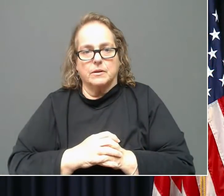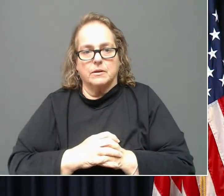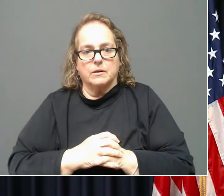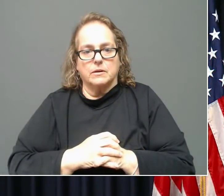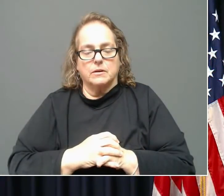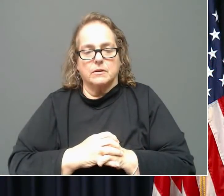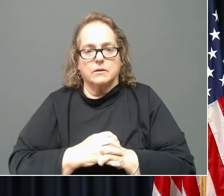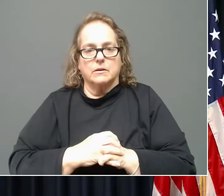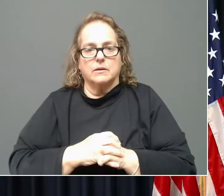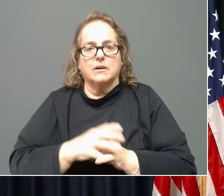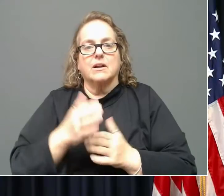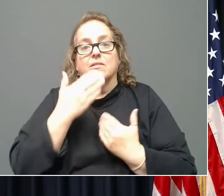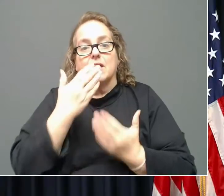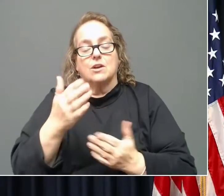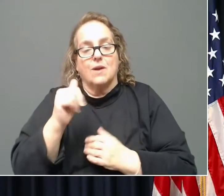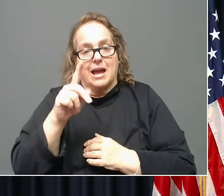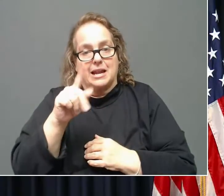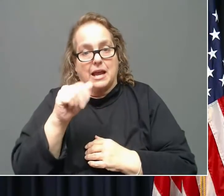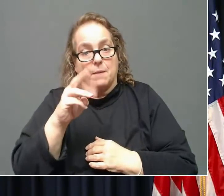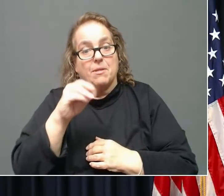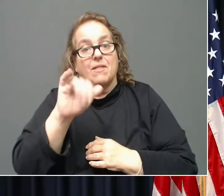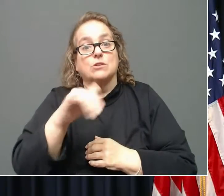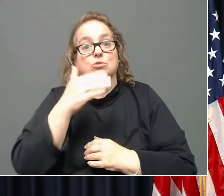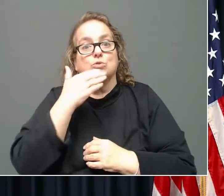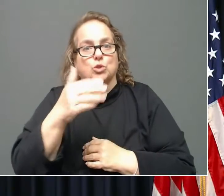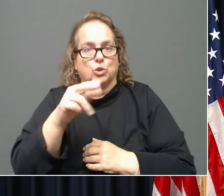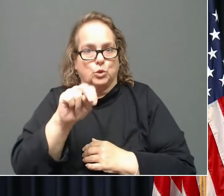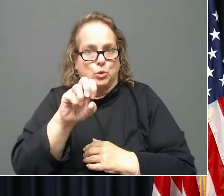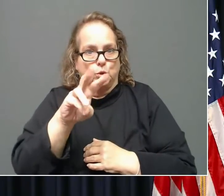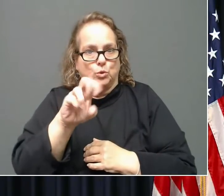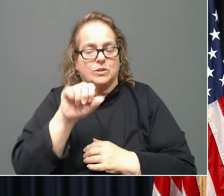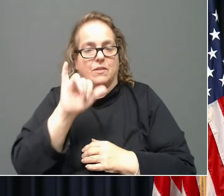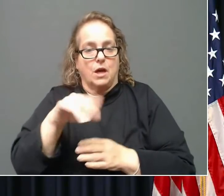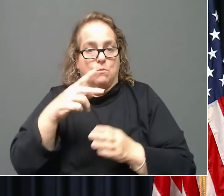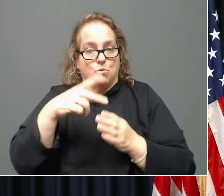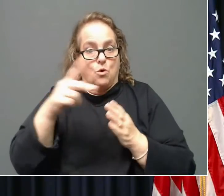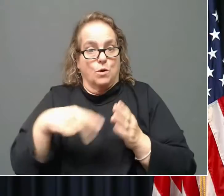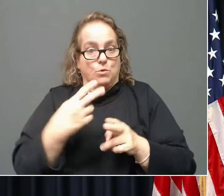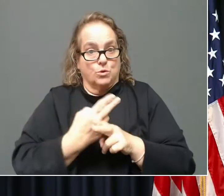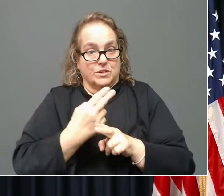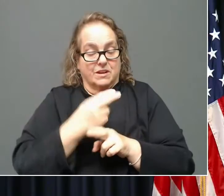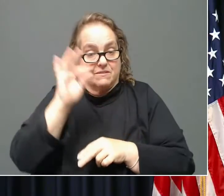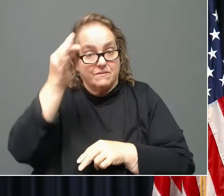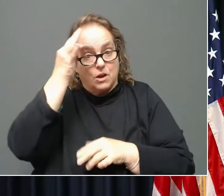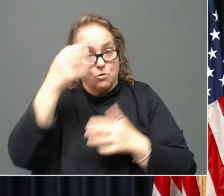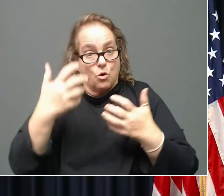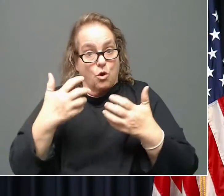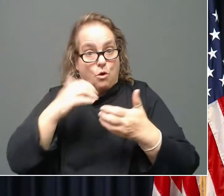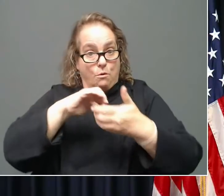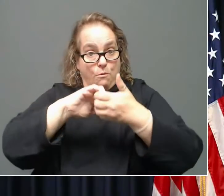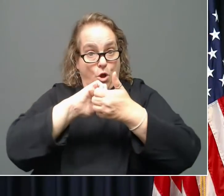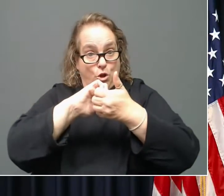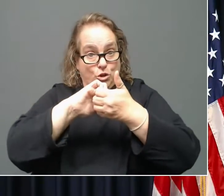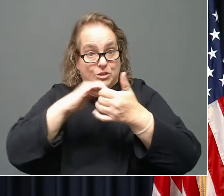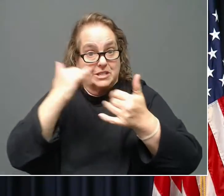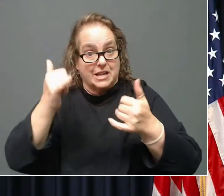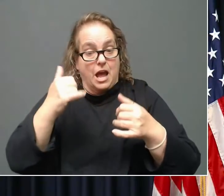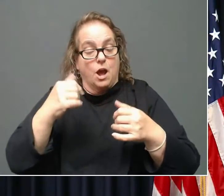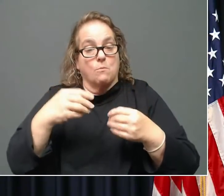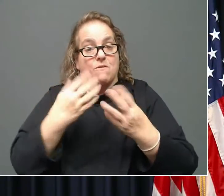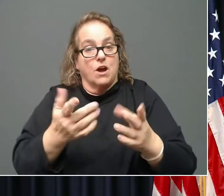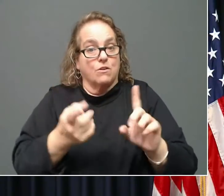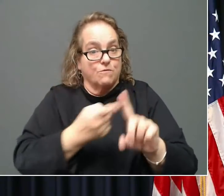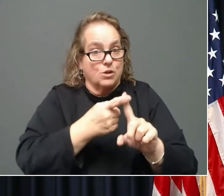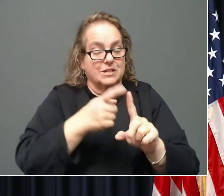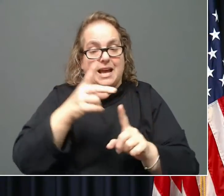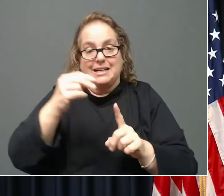Thank you to Adam. That is good news that program using federal partners has now provided both first and second doses to just